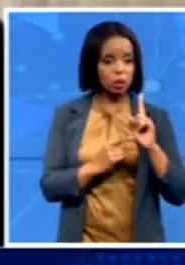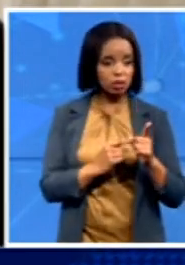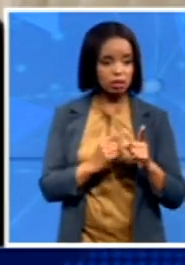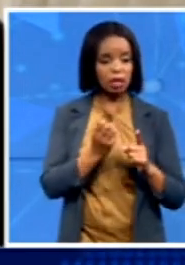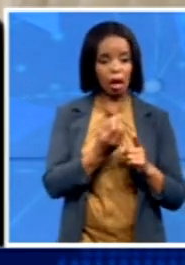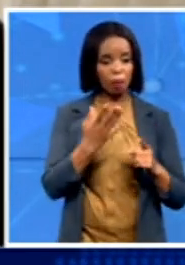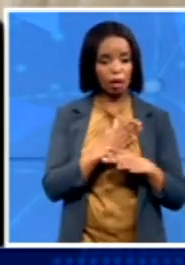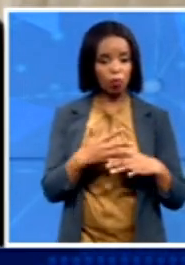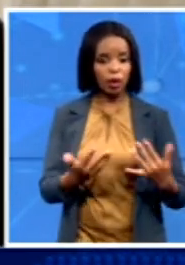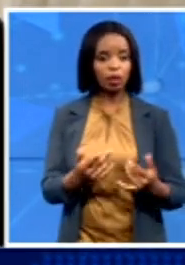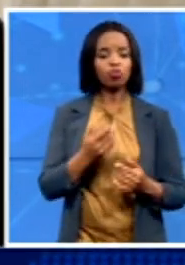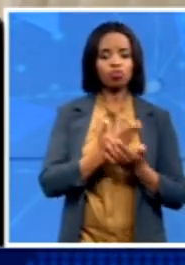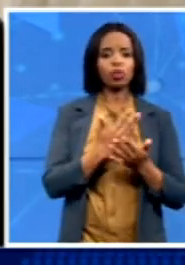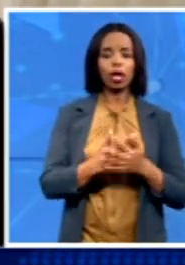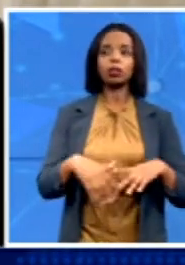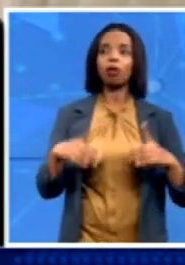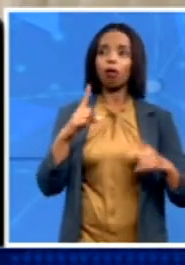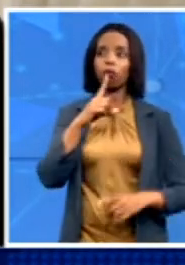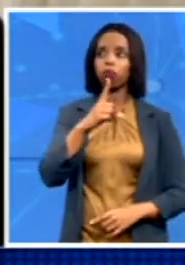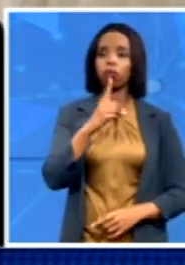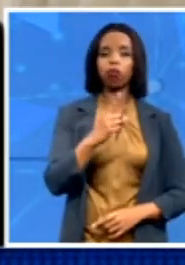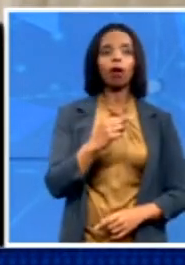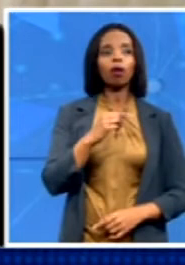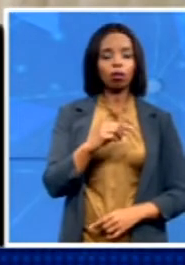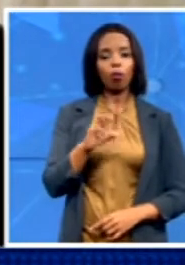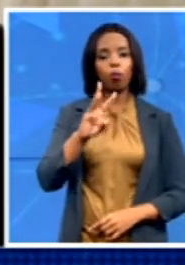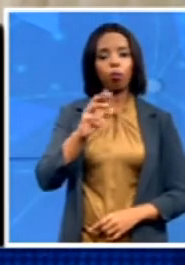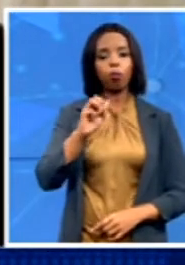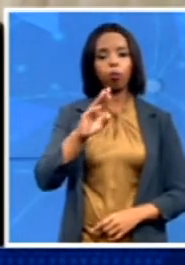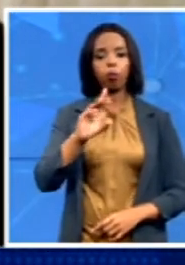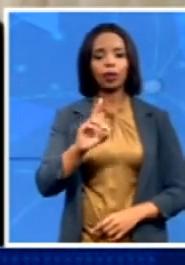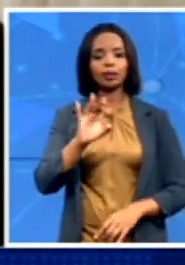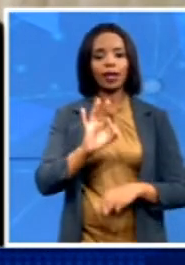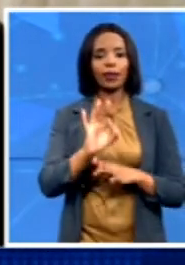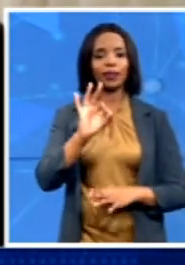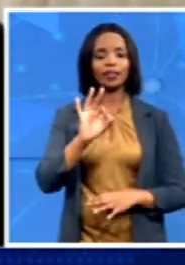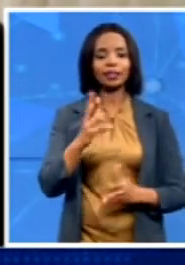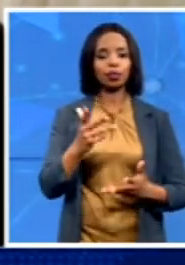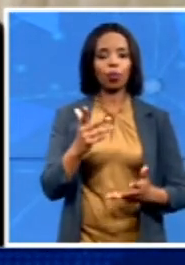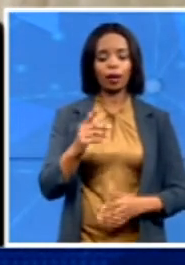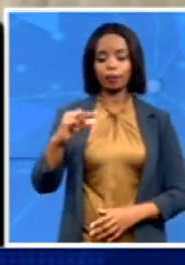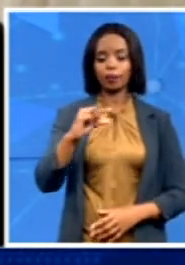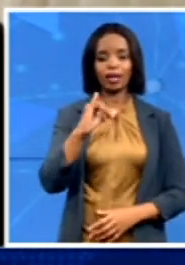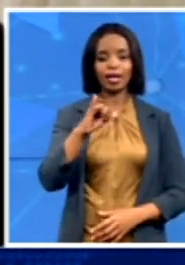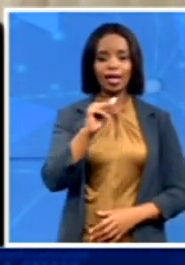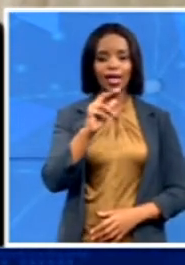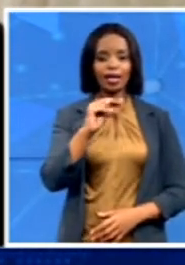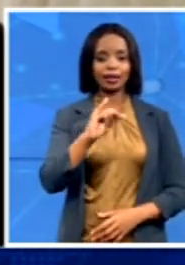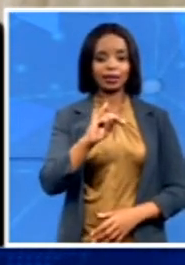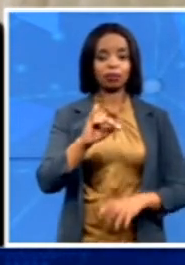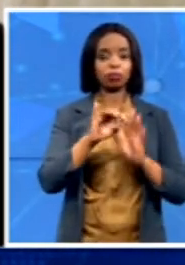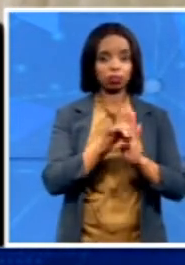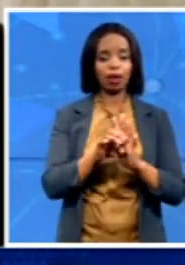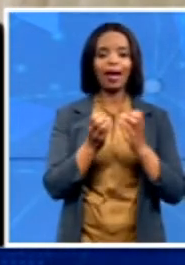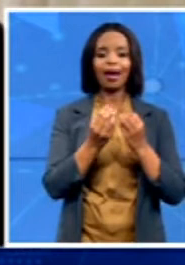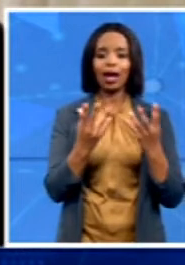Ward 13 in Greater Giyani, for instance, how many people are there and how many people